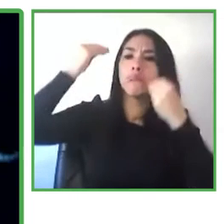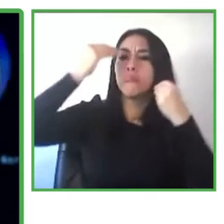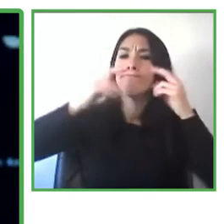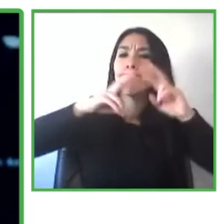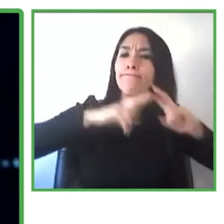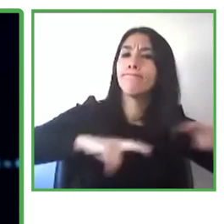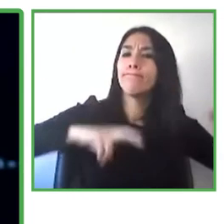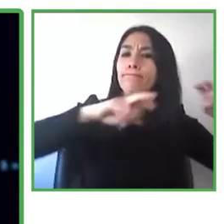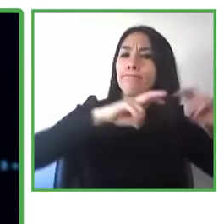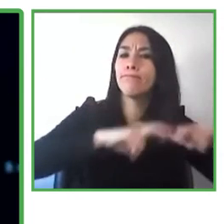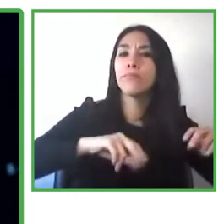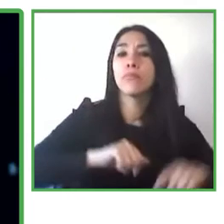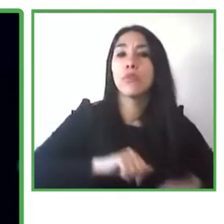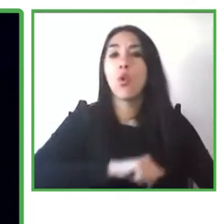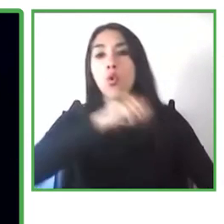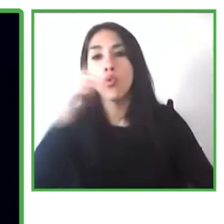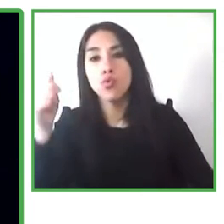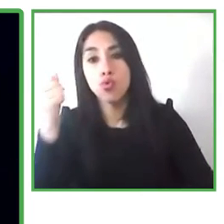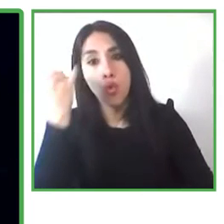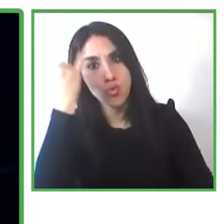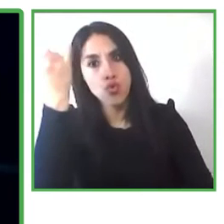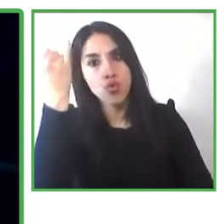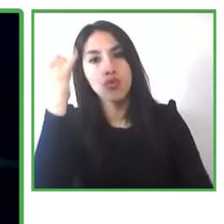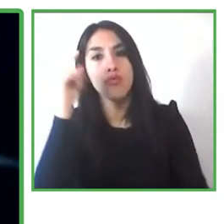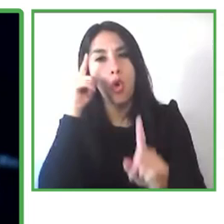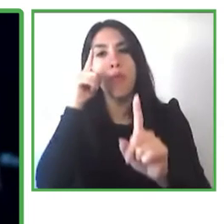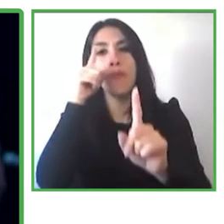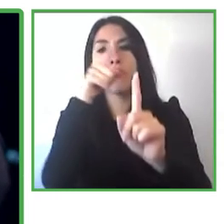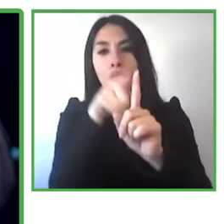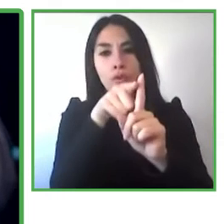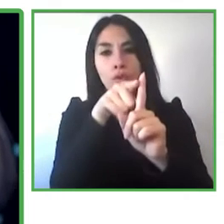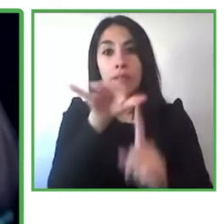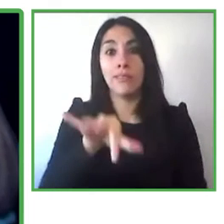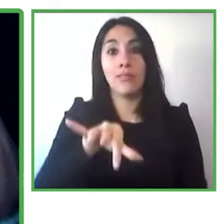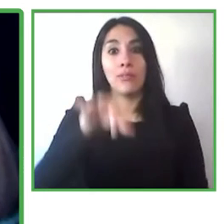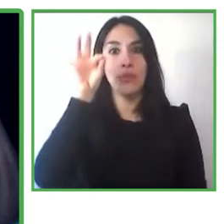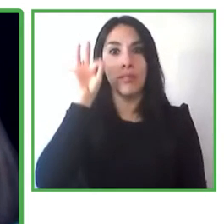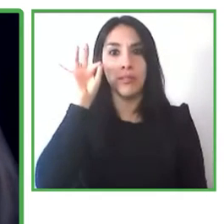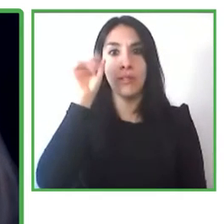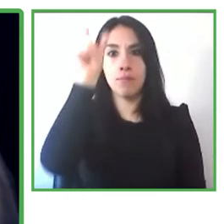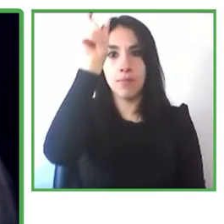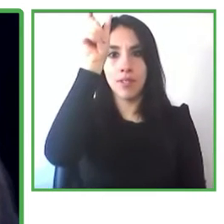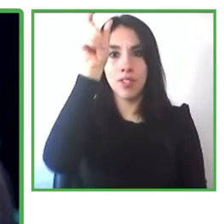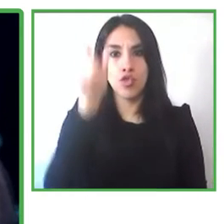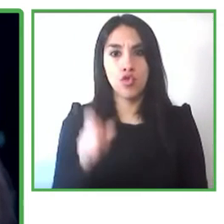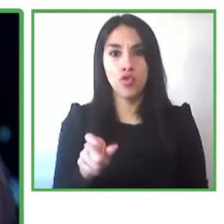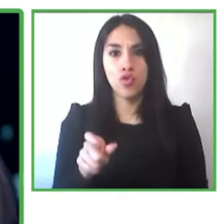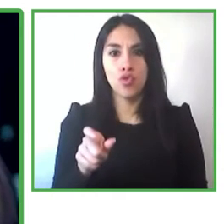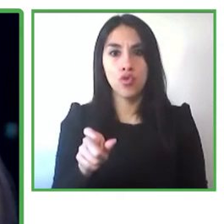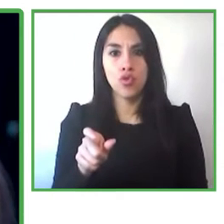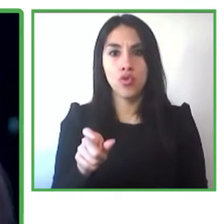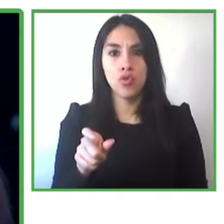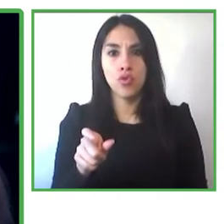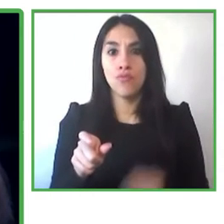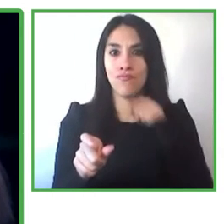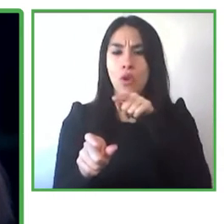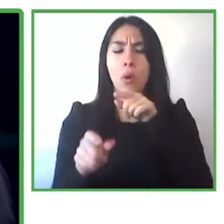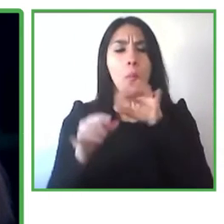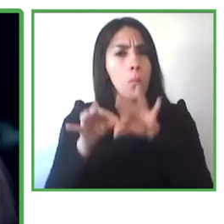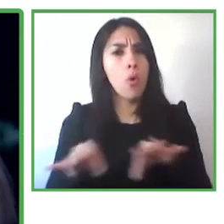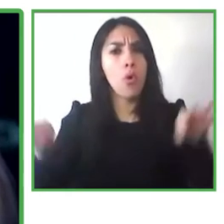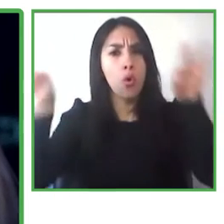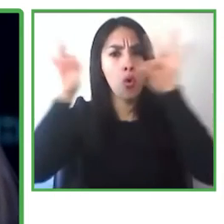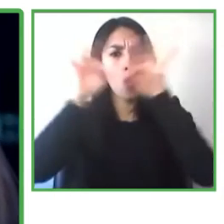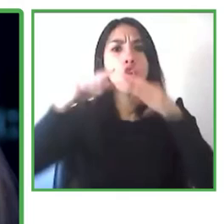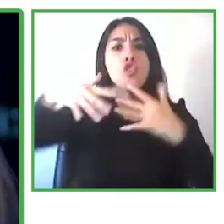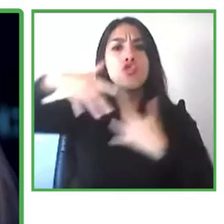seeing this from another perspective. We started taking into consideration the environment as well. So